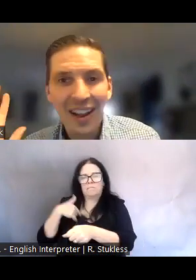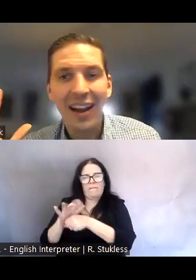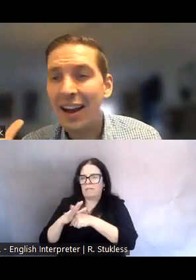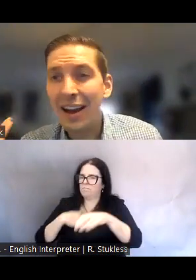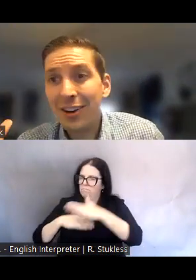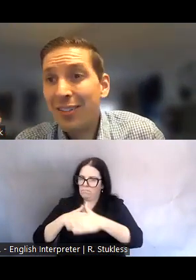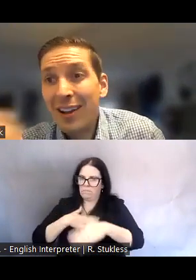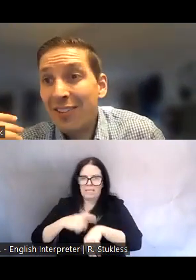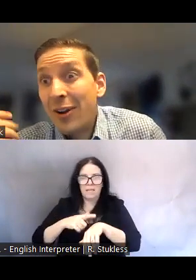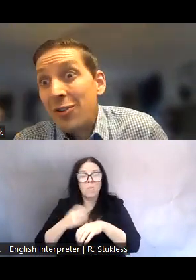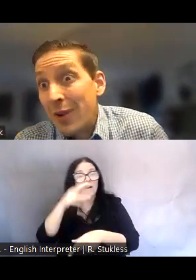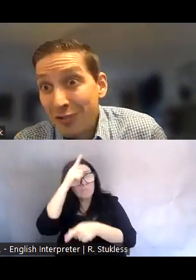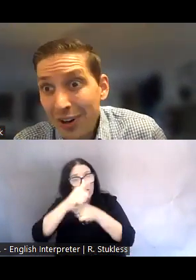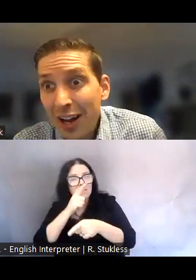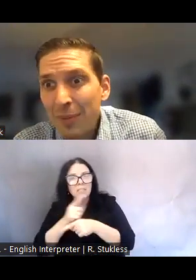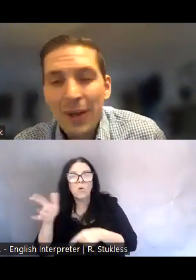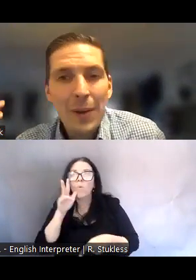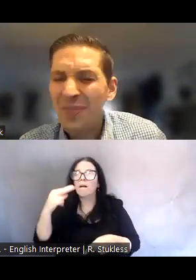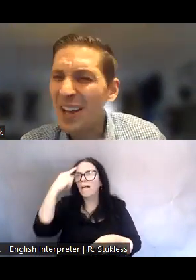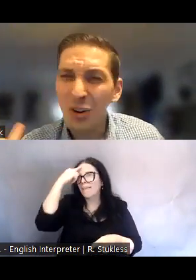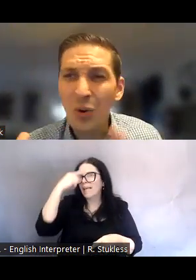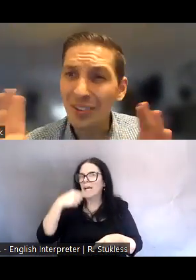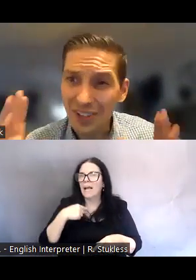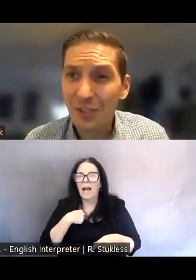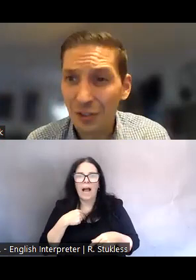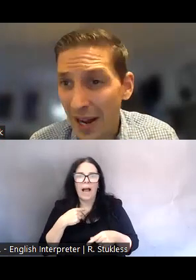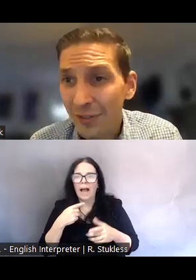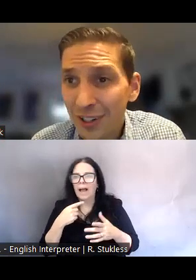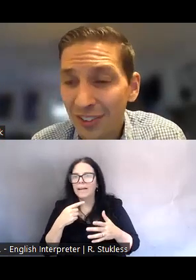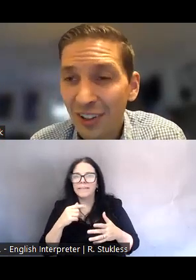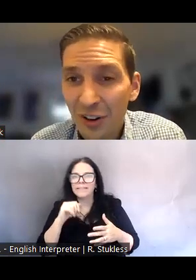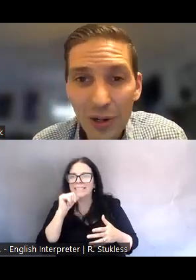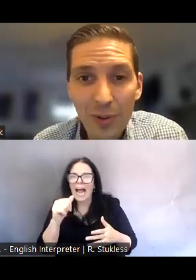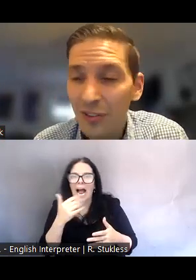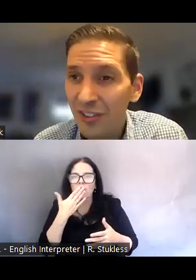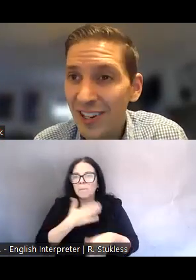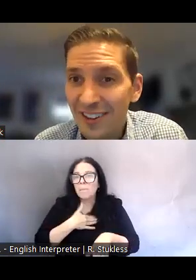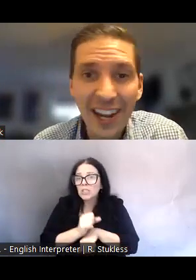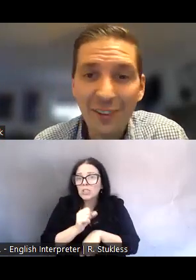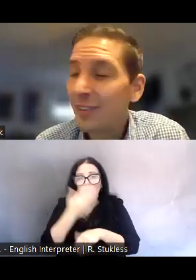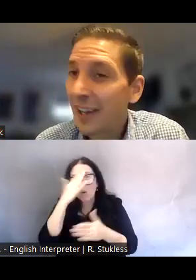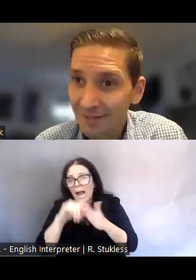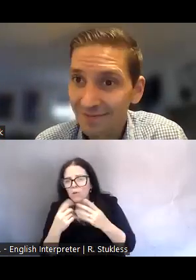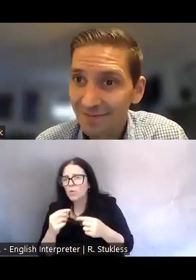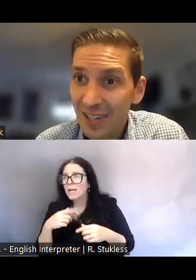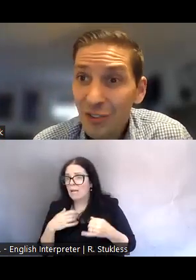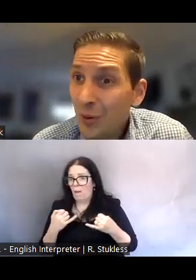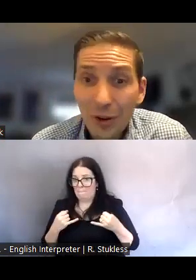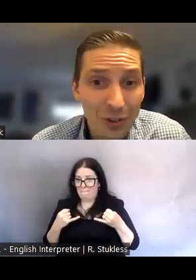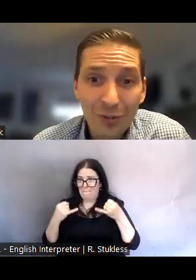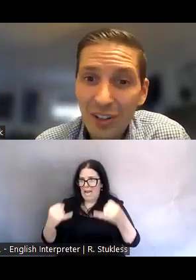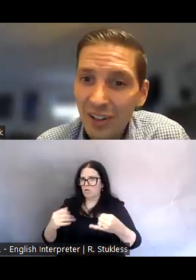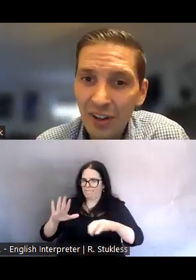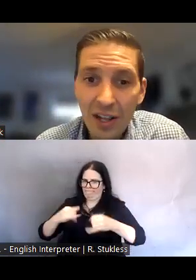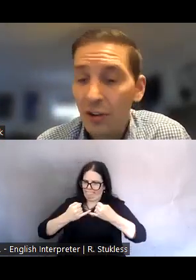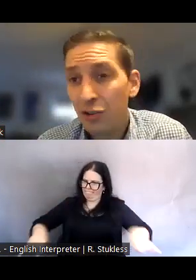sibling. They're going to think I just don't know how to do my job. I don't want to set those boundaries because I don't want to be seen in a negative light. I just don't want to